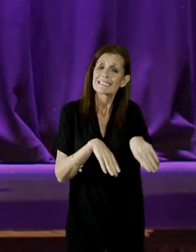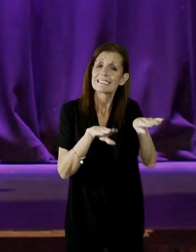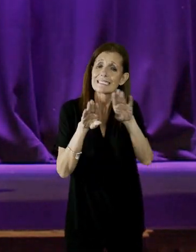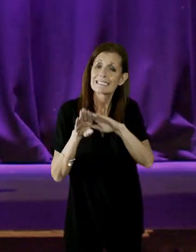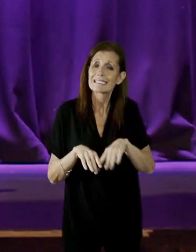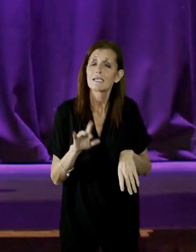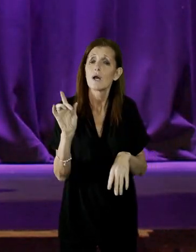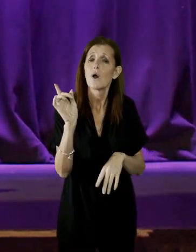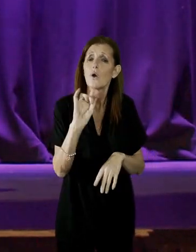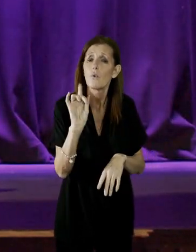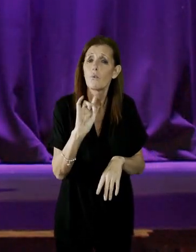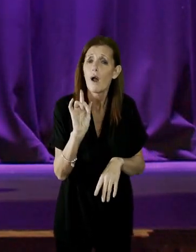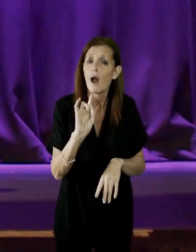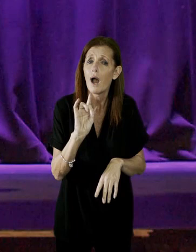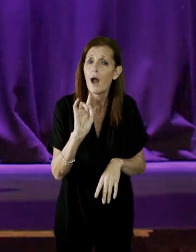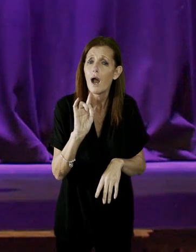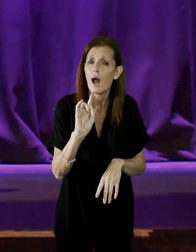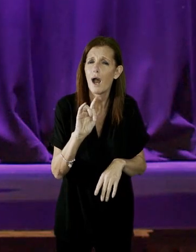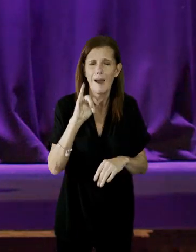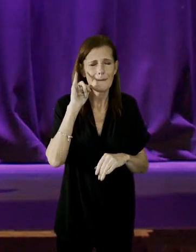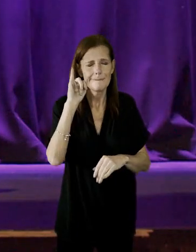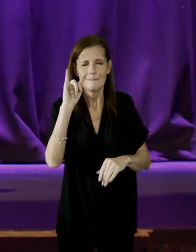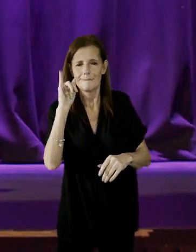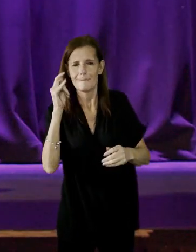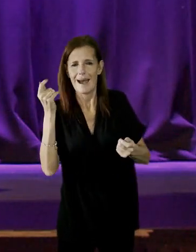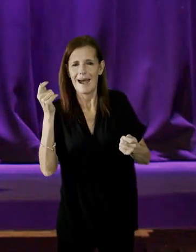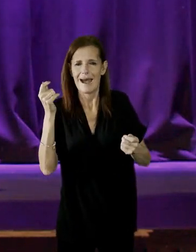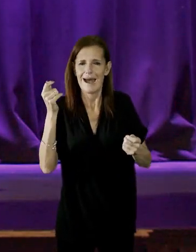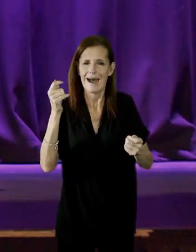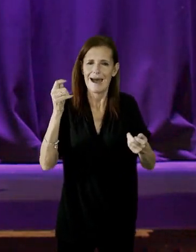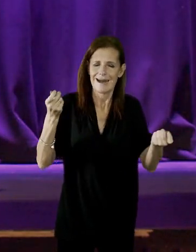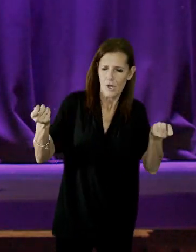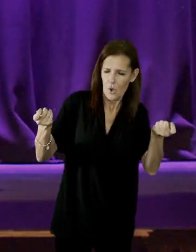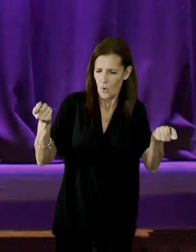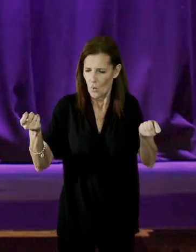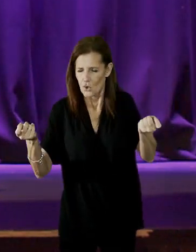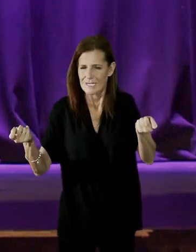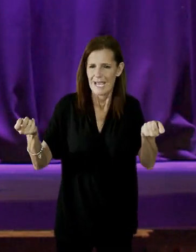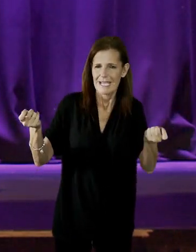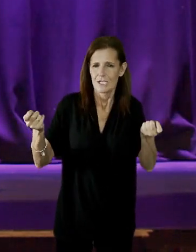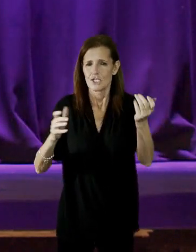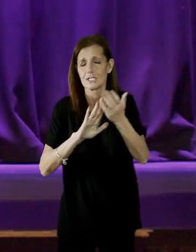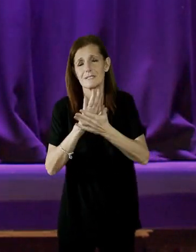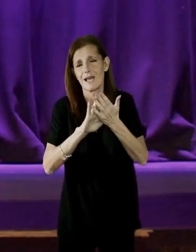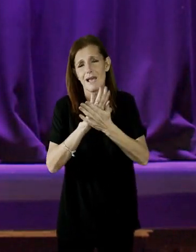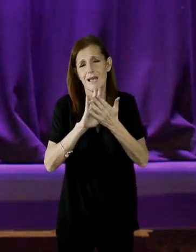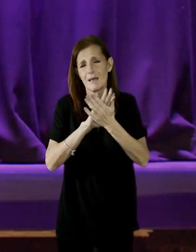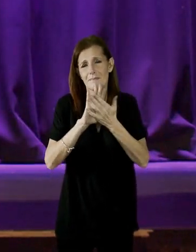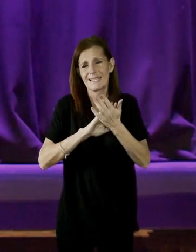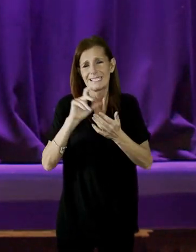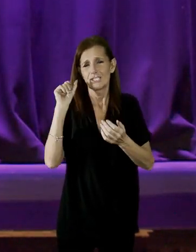have very bad coordination issues, and so therefore your son will never be able to juggle.